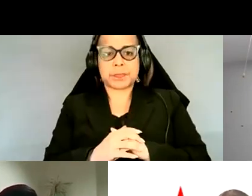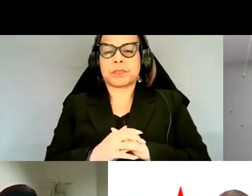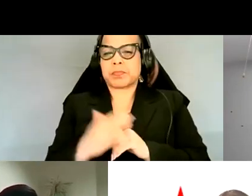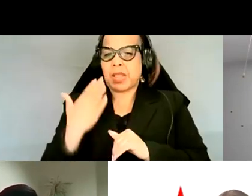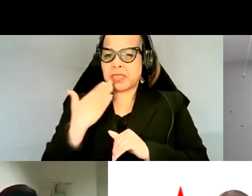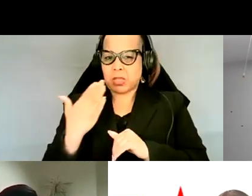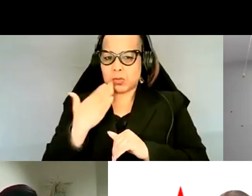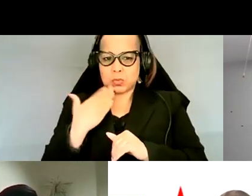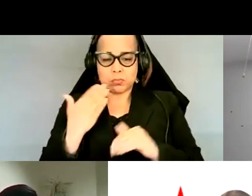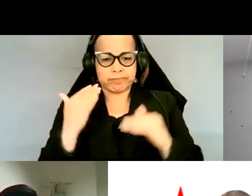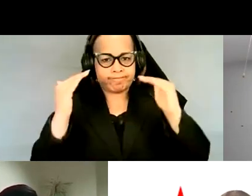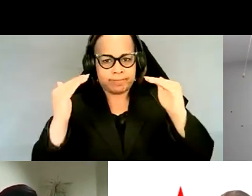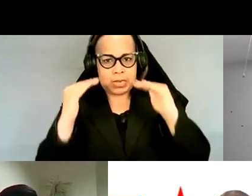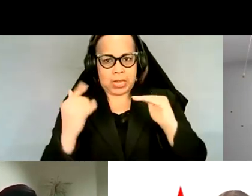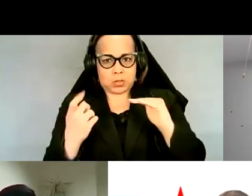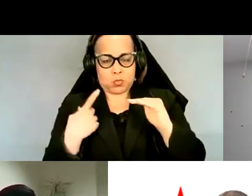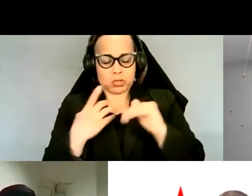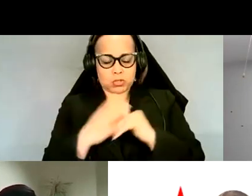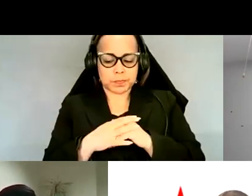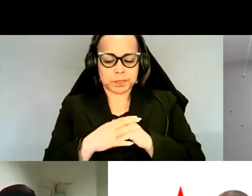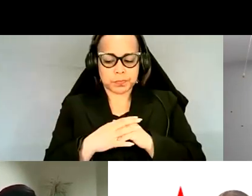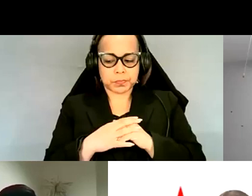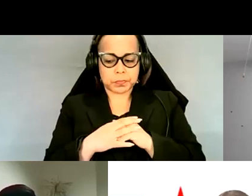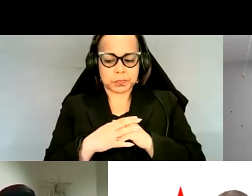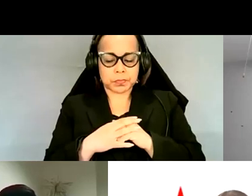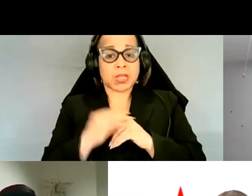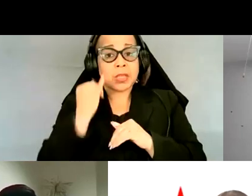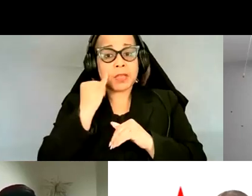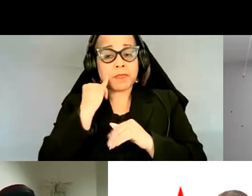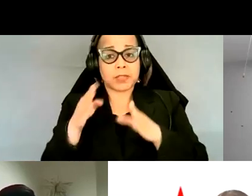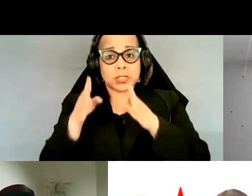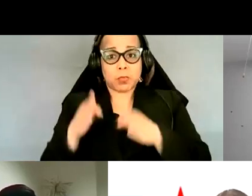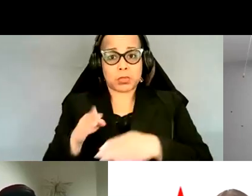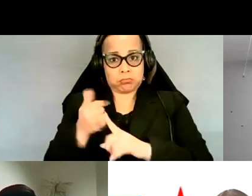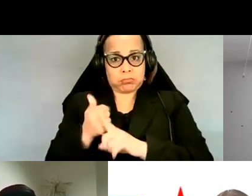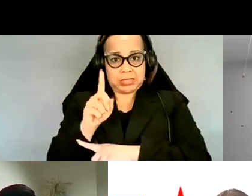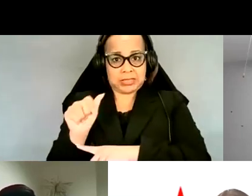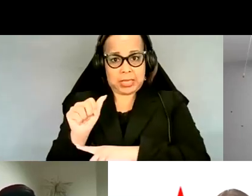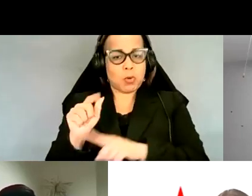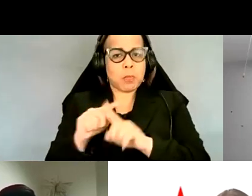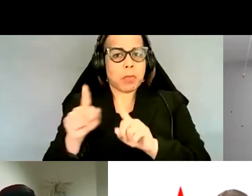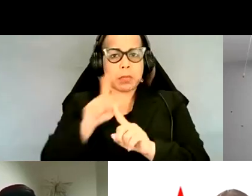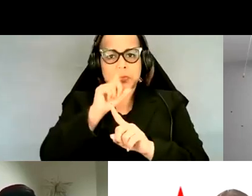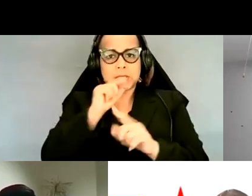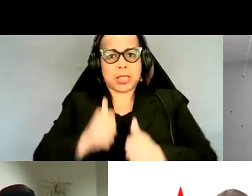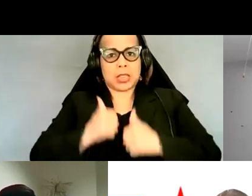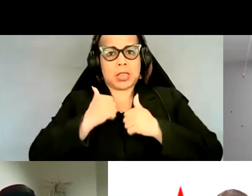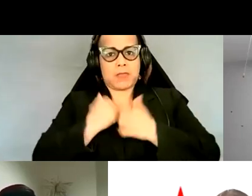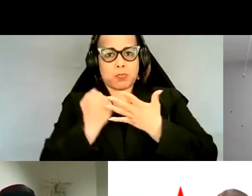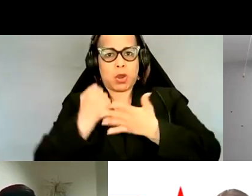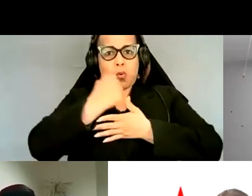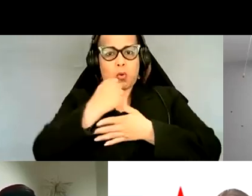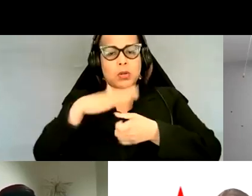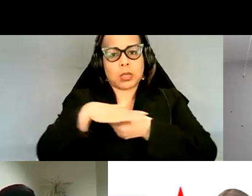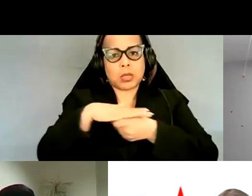Thank you. Next question is, if someone is disabled but does not live in a priority zip code, will